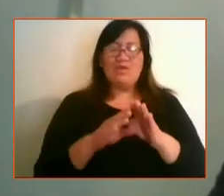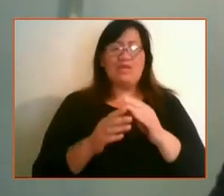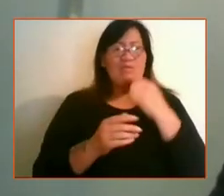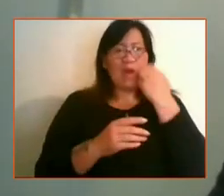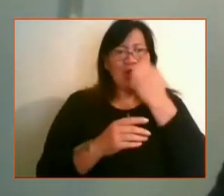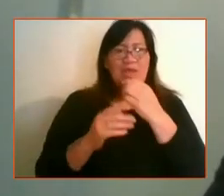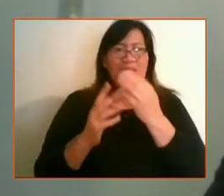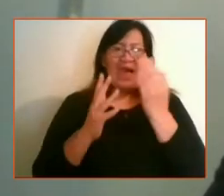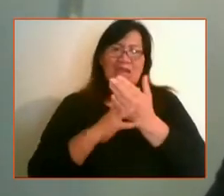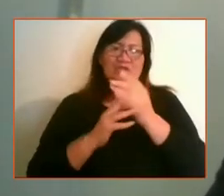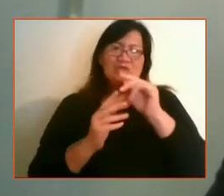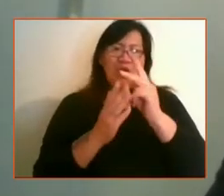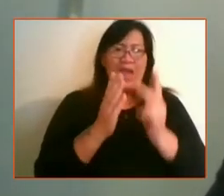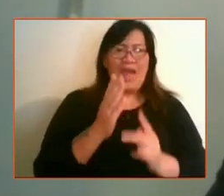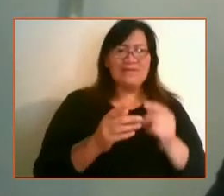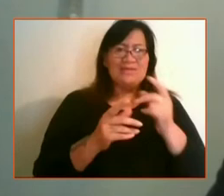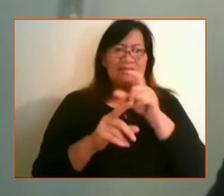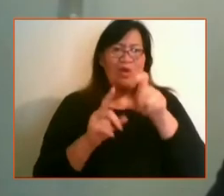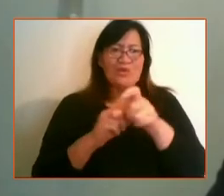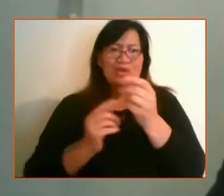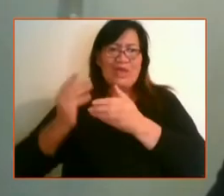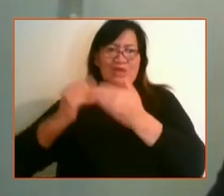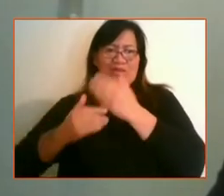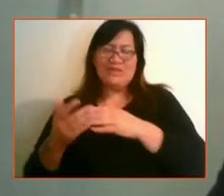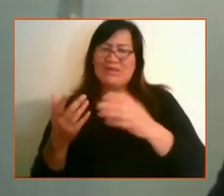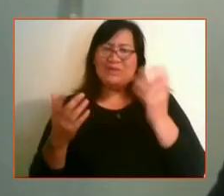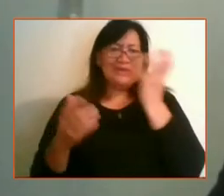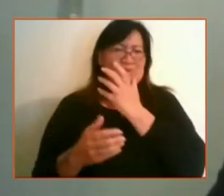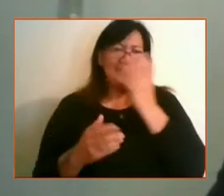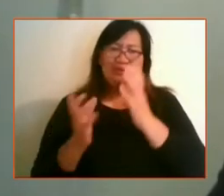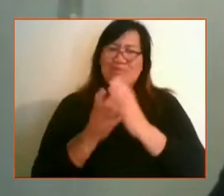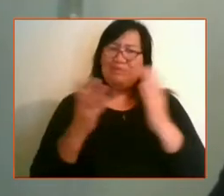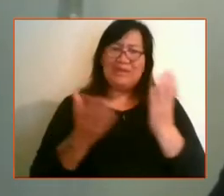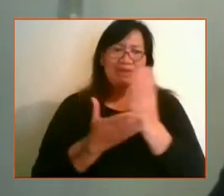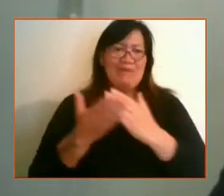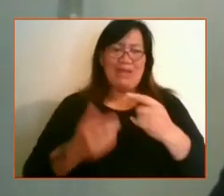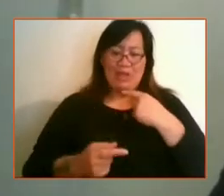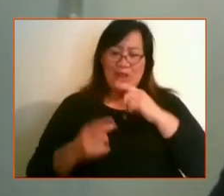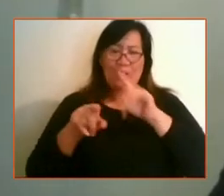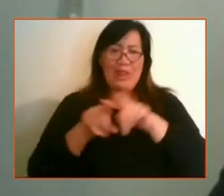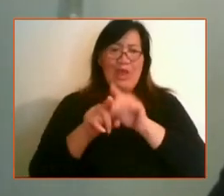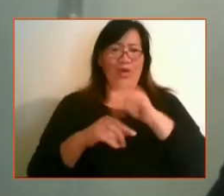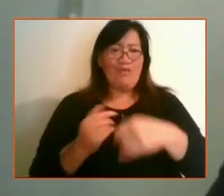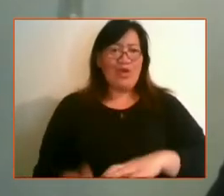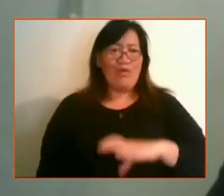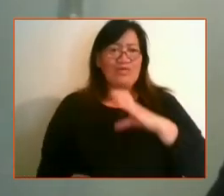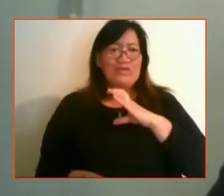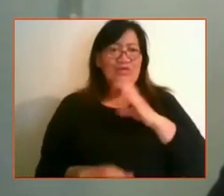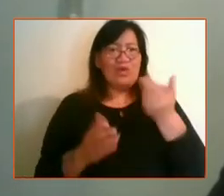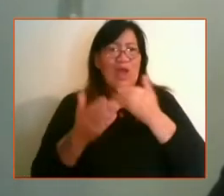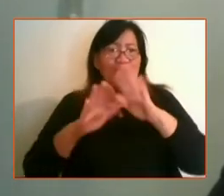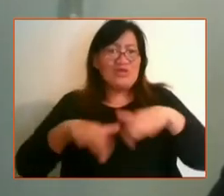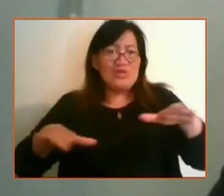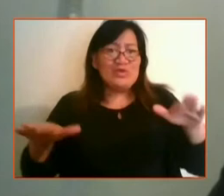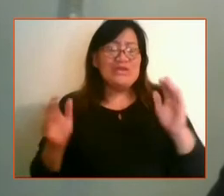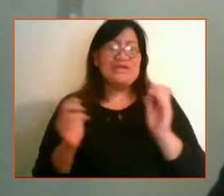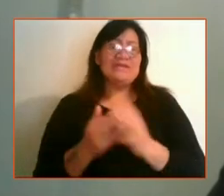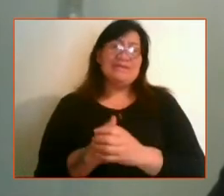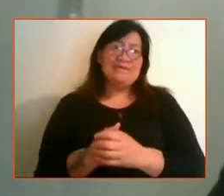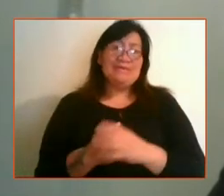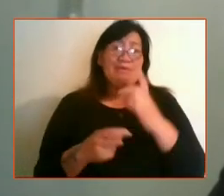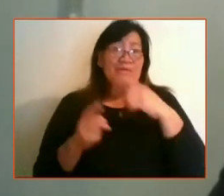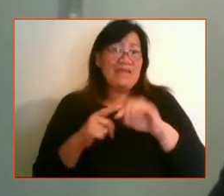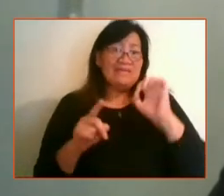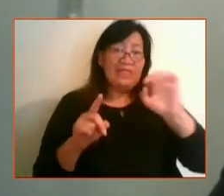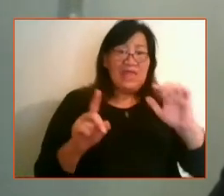and heritage is a huge factor in the confidence of our children and their trajectory